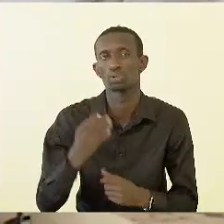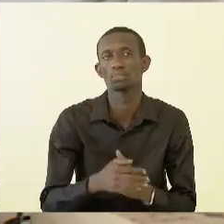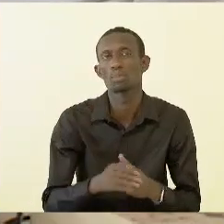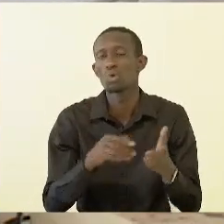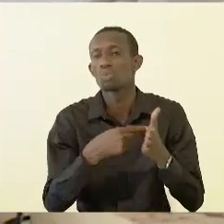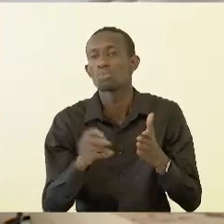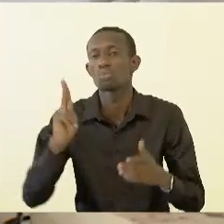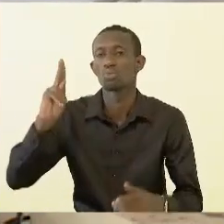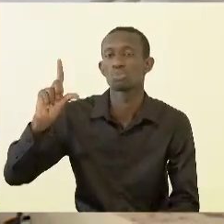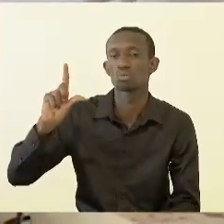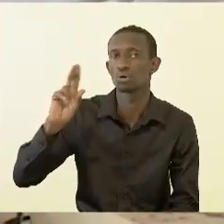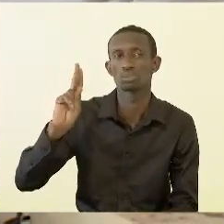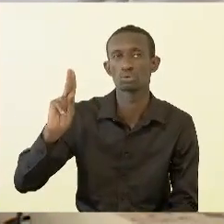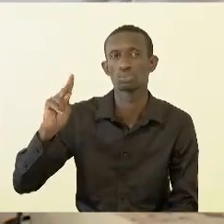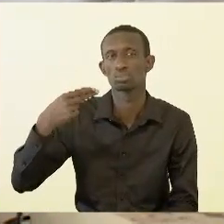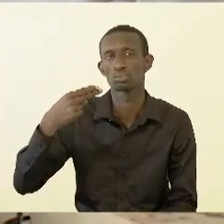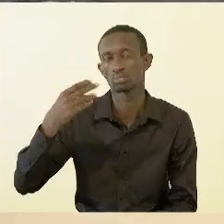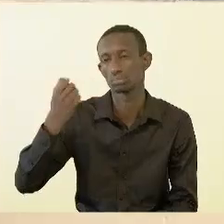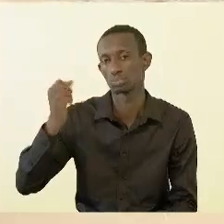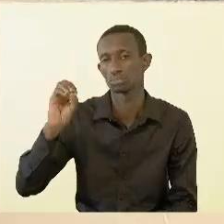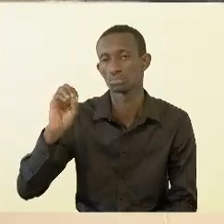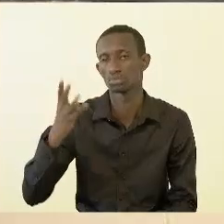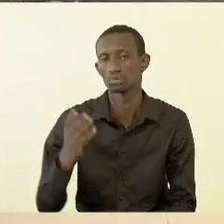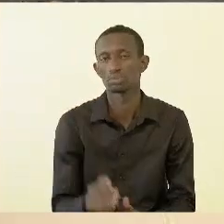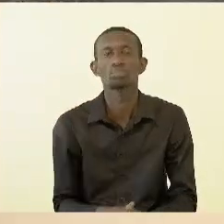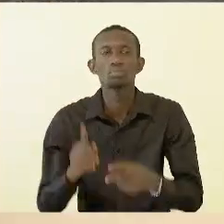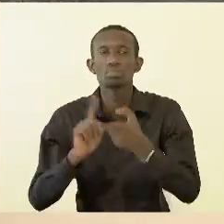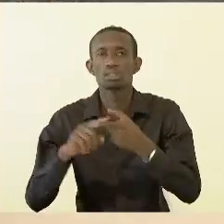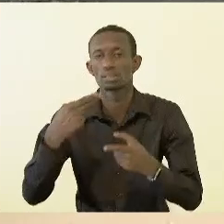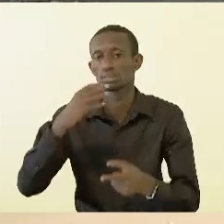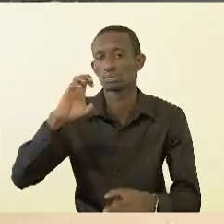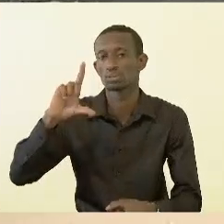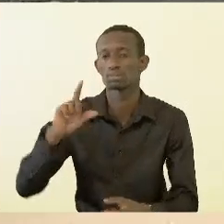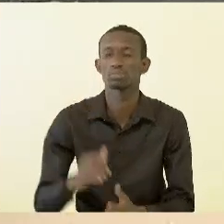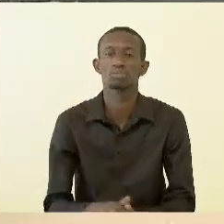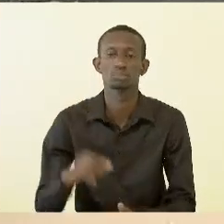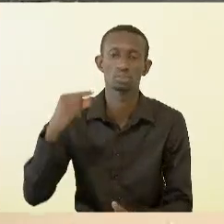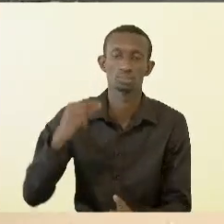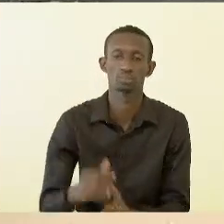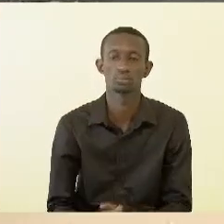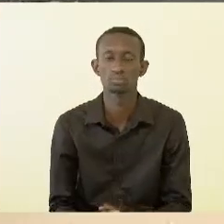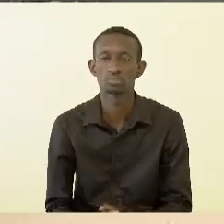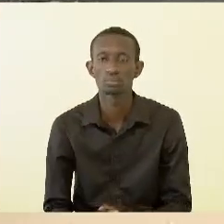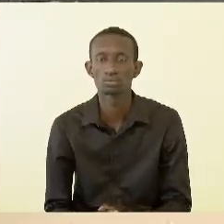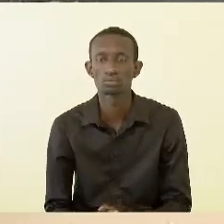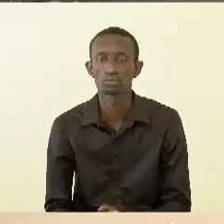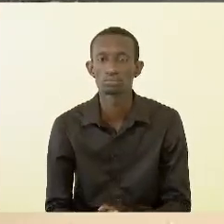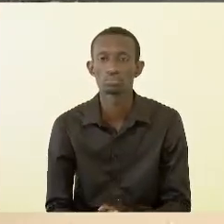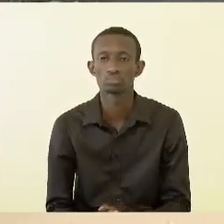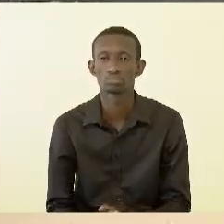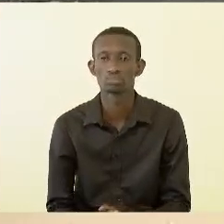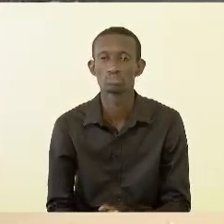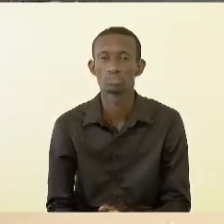will give potassium hydrogen sulfate, then plus the hydrogen chloride gas. Pass the gas